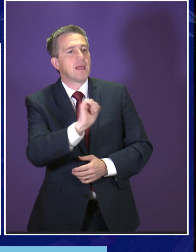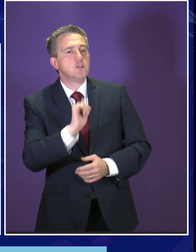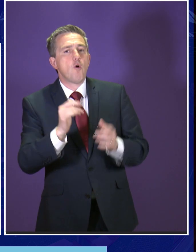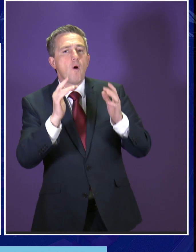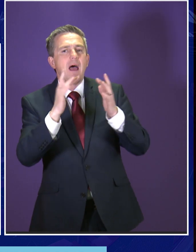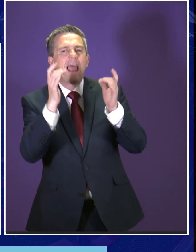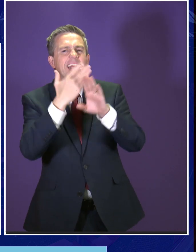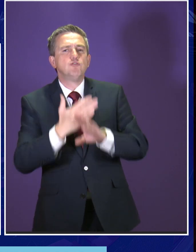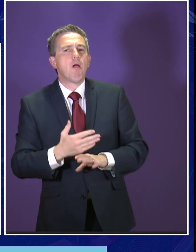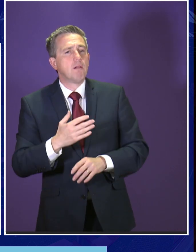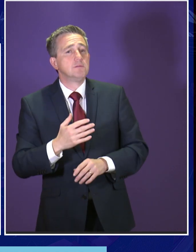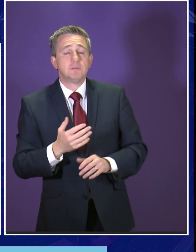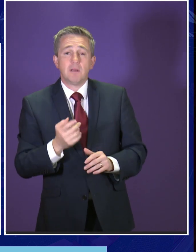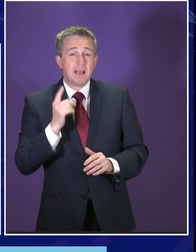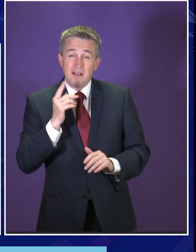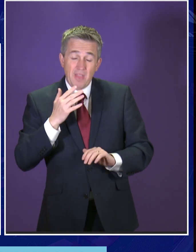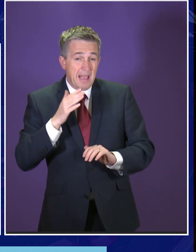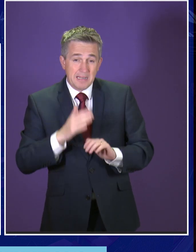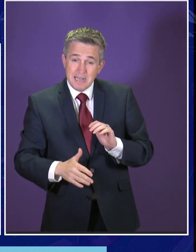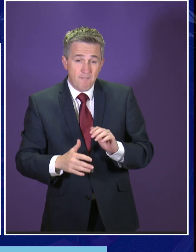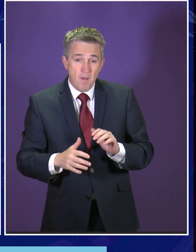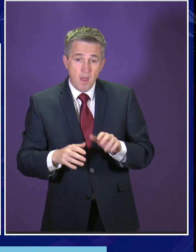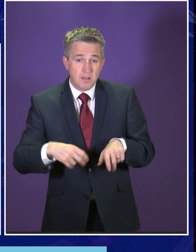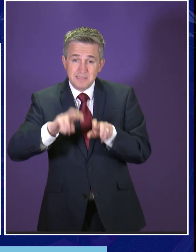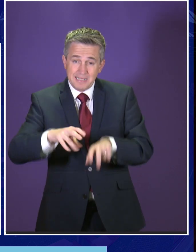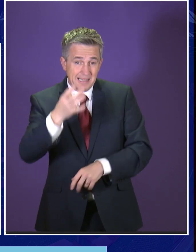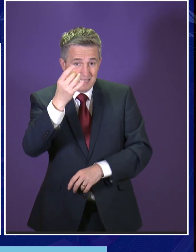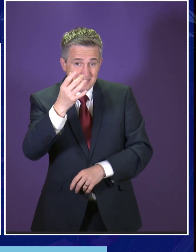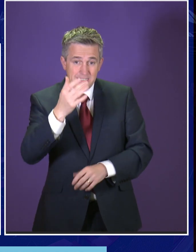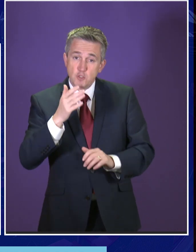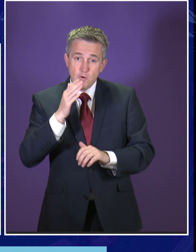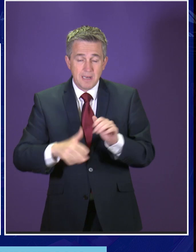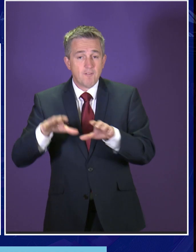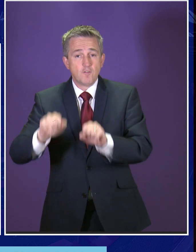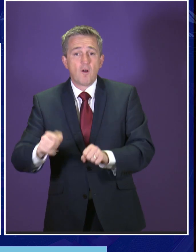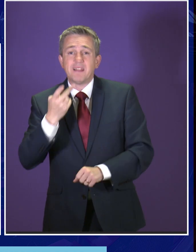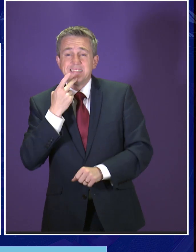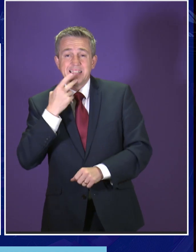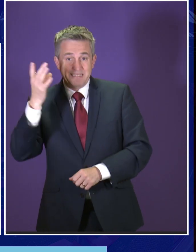angels, because if they hadn't got in the first taxi, you would never have got in the second one.